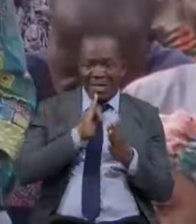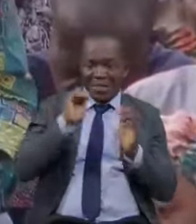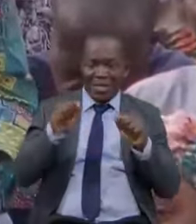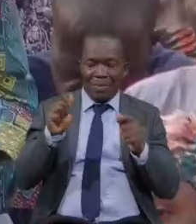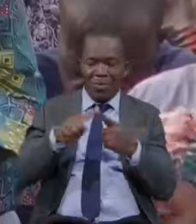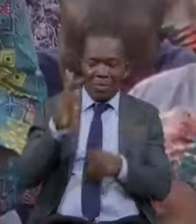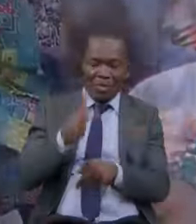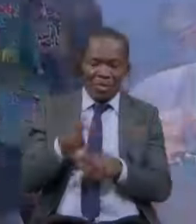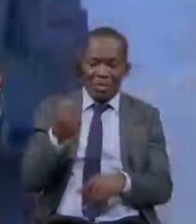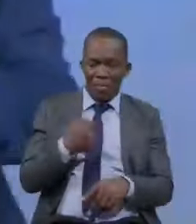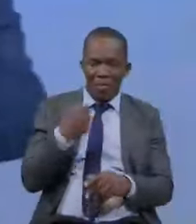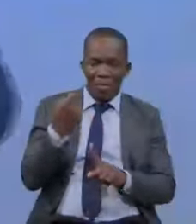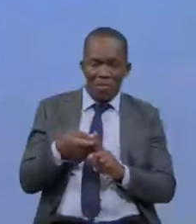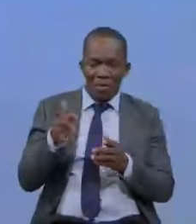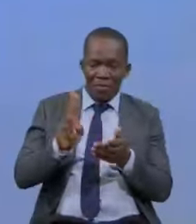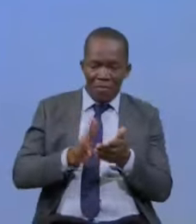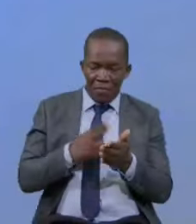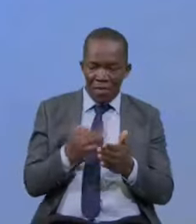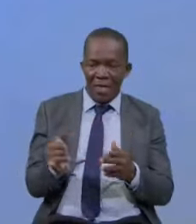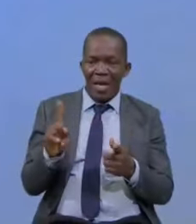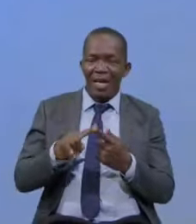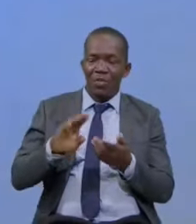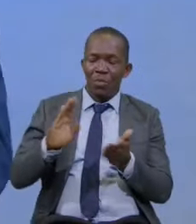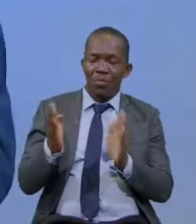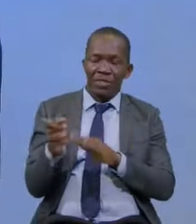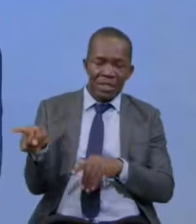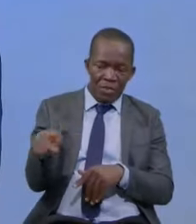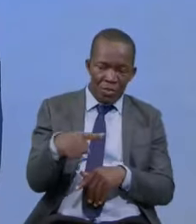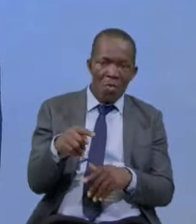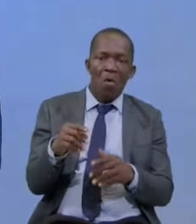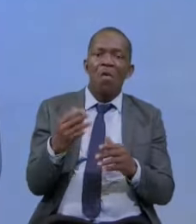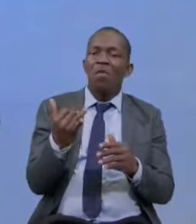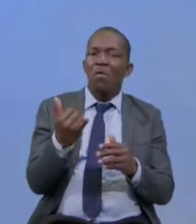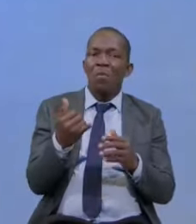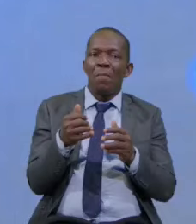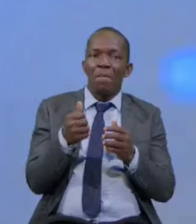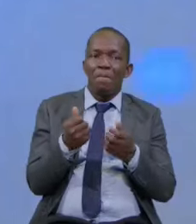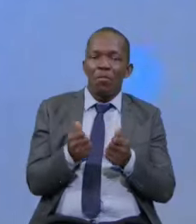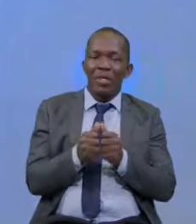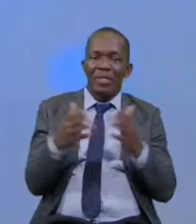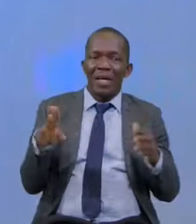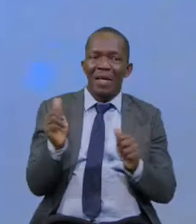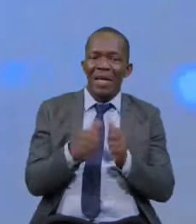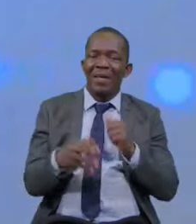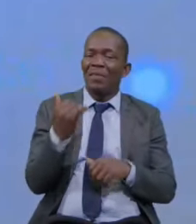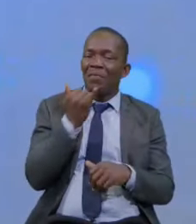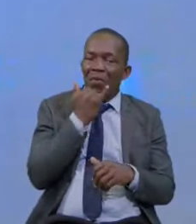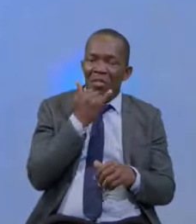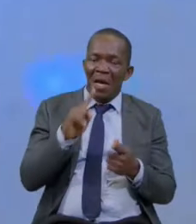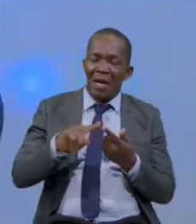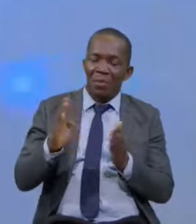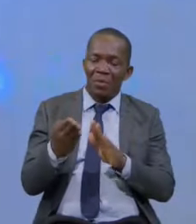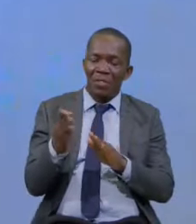faultless before the presence of his glory with exceeding joy. Verse